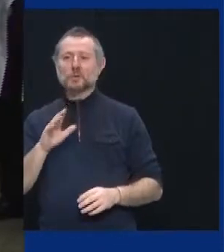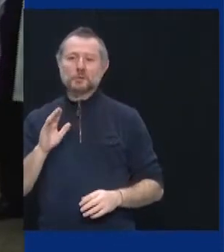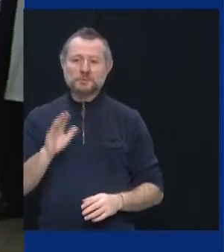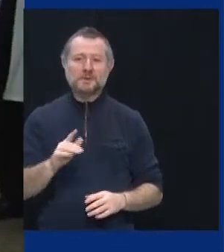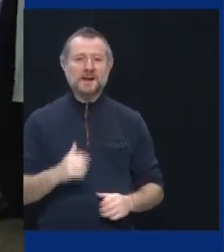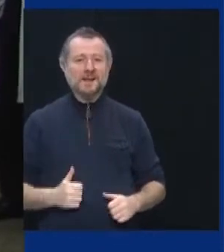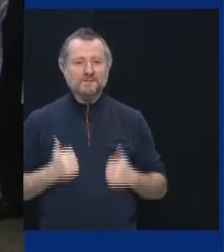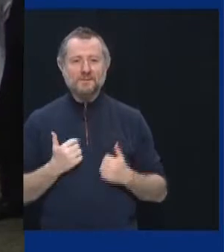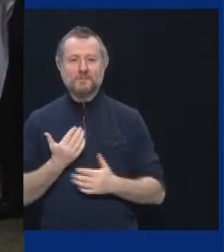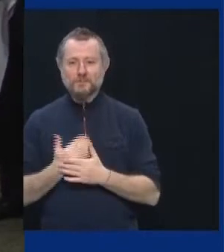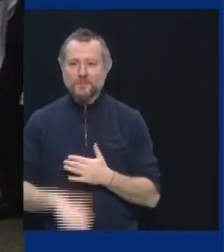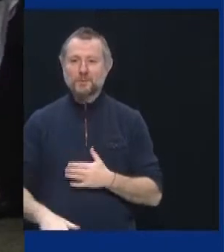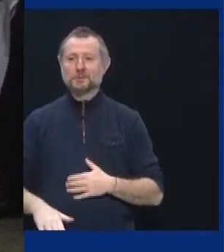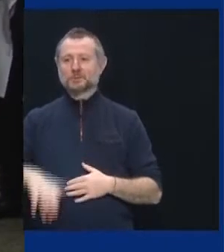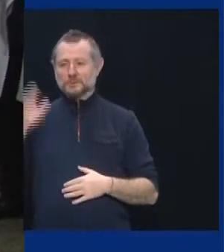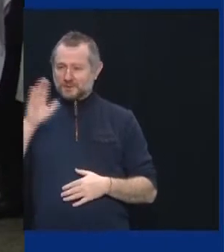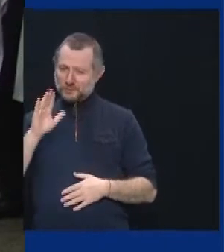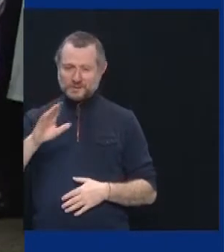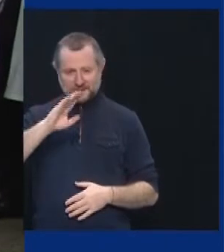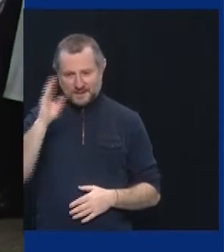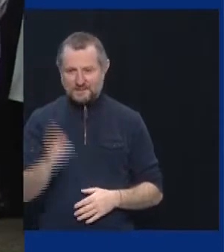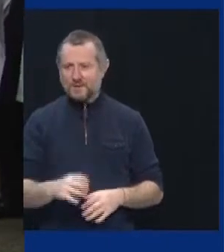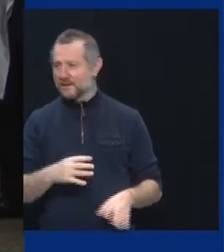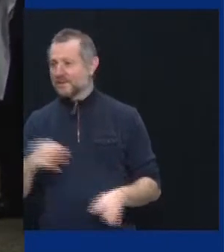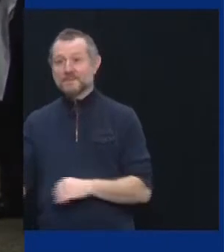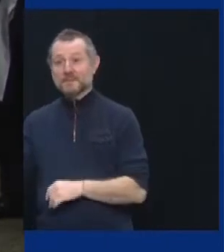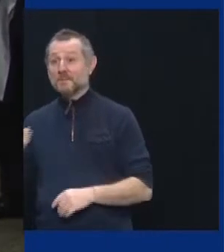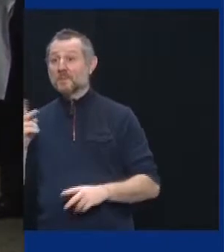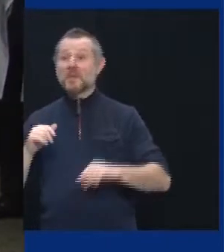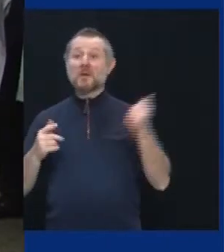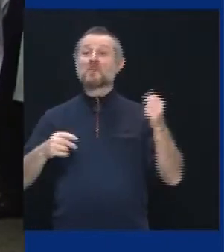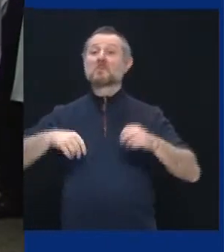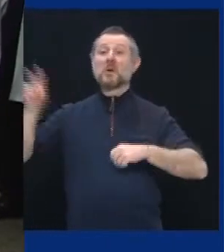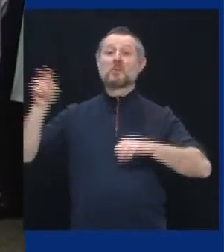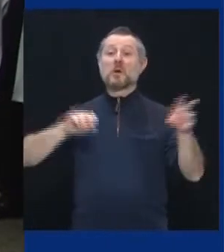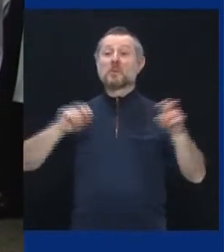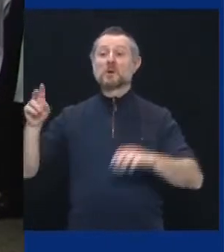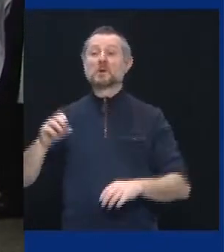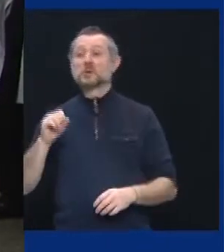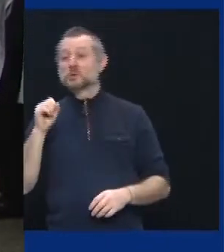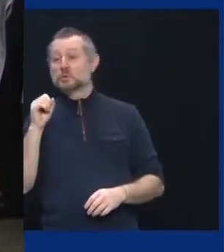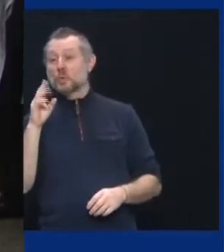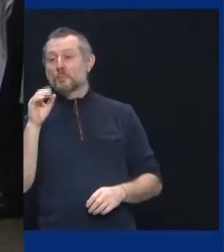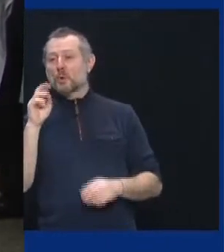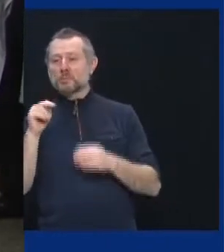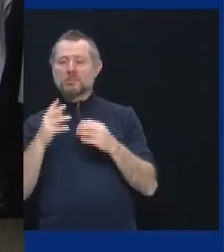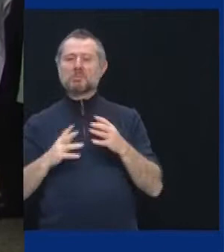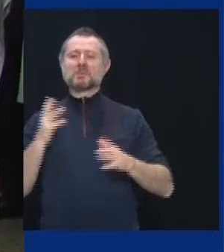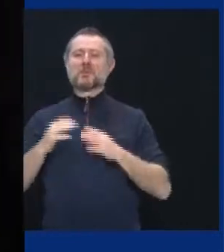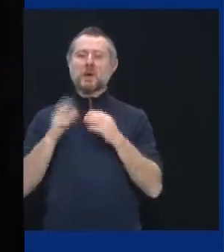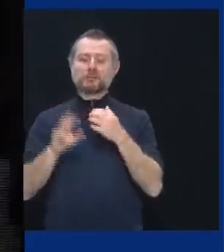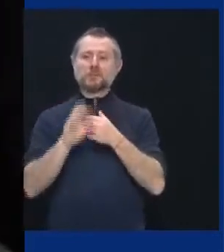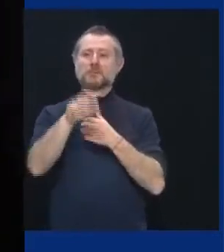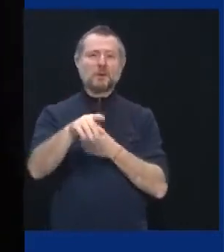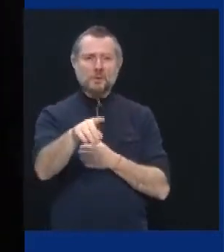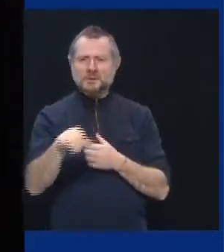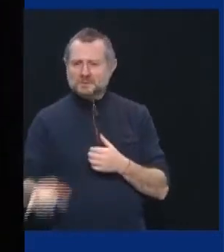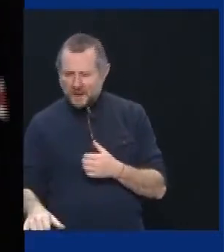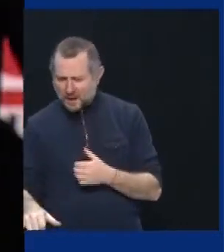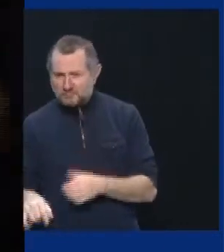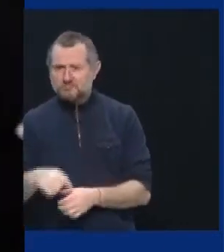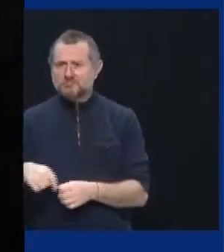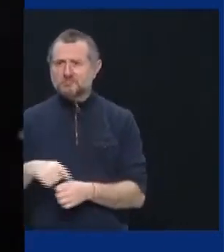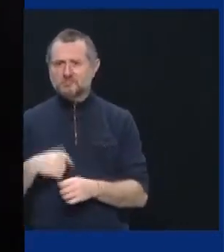real. Never left. When everybody was running to the suburb, she stayed in Harlem. Her and her family. So let's give it up